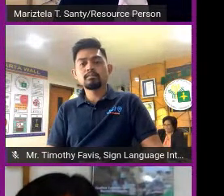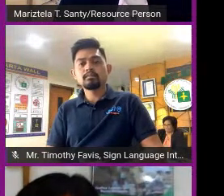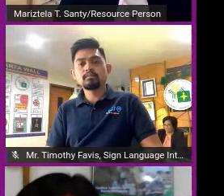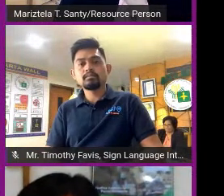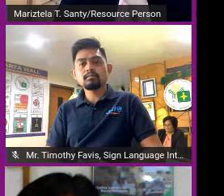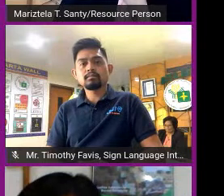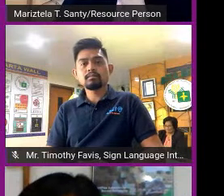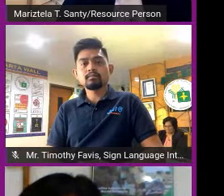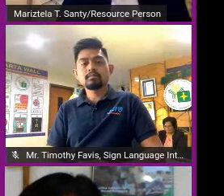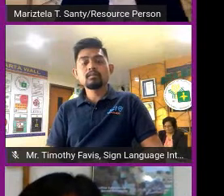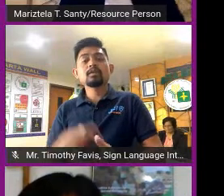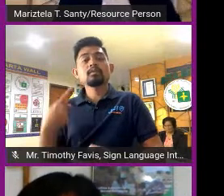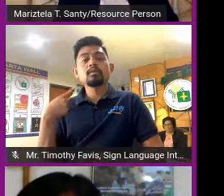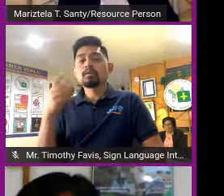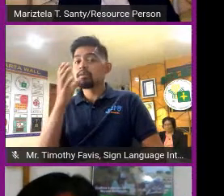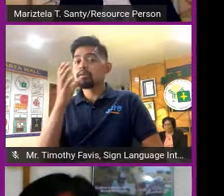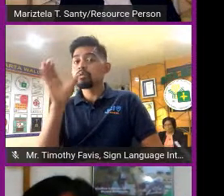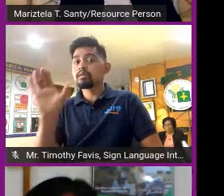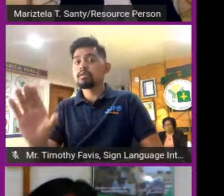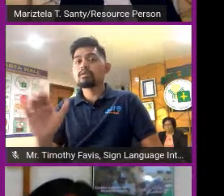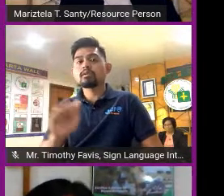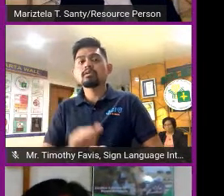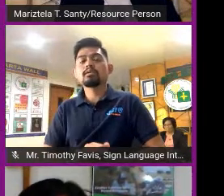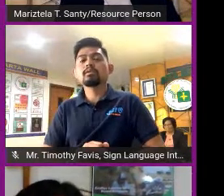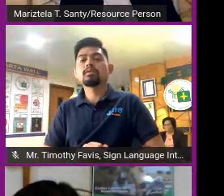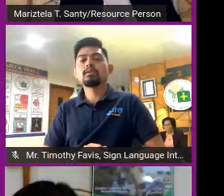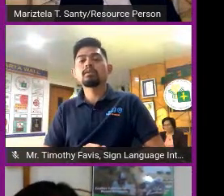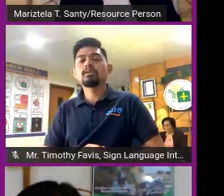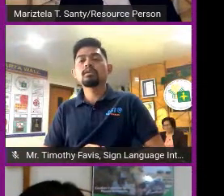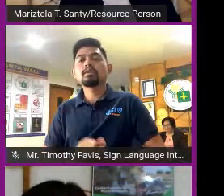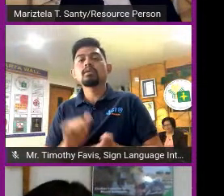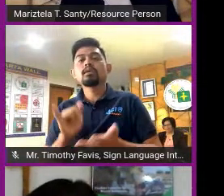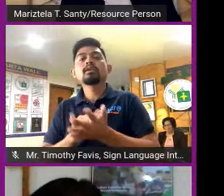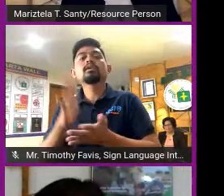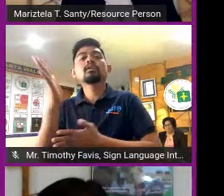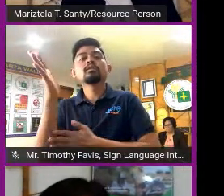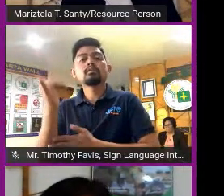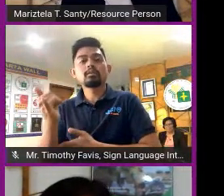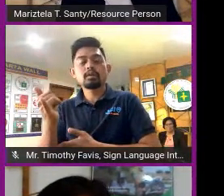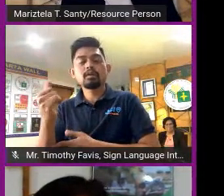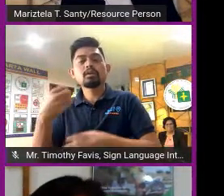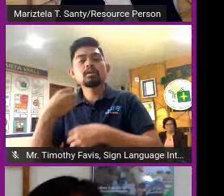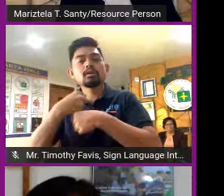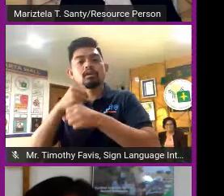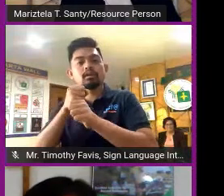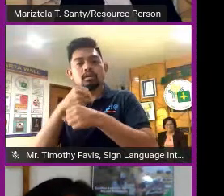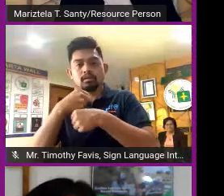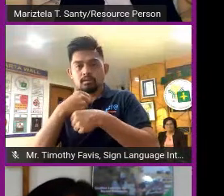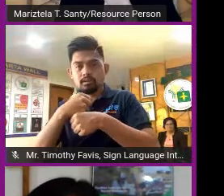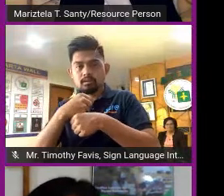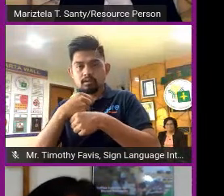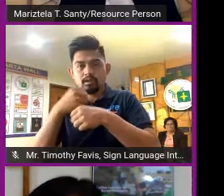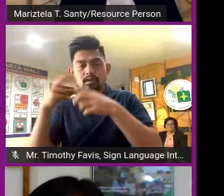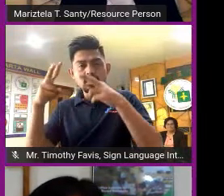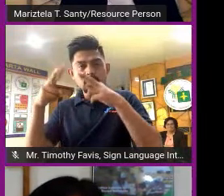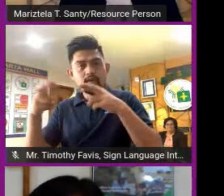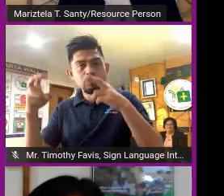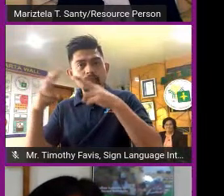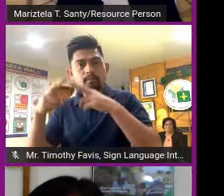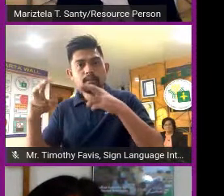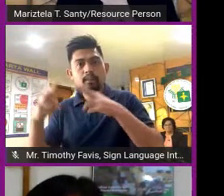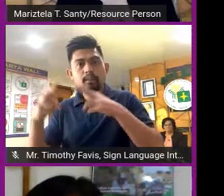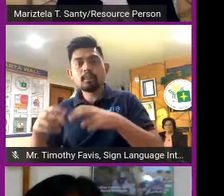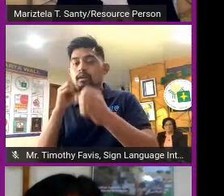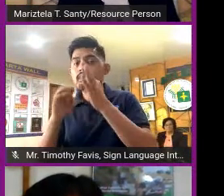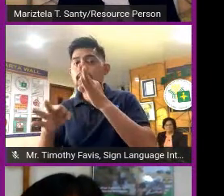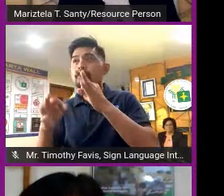Oh, may comment here, ma'am. This is why we should create a very critical evaluation tool to assess kung may natutunan ba